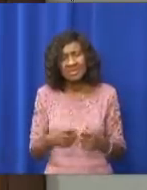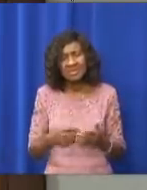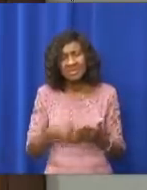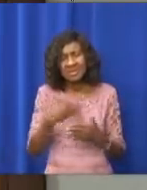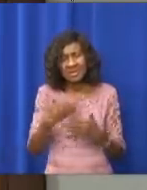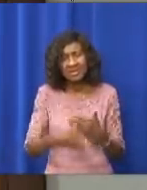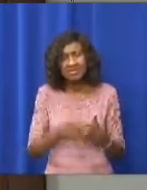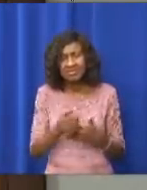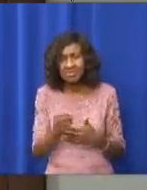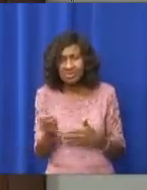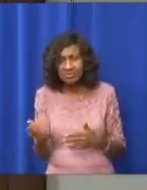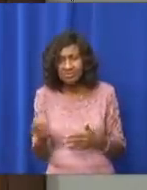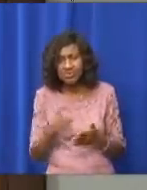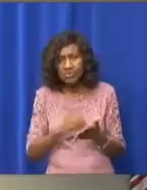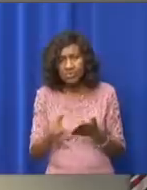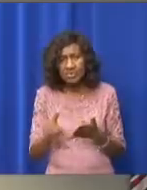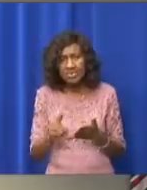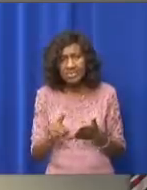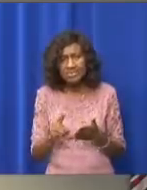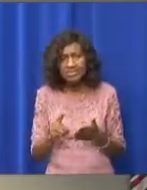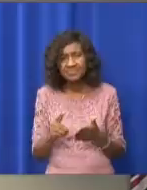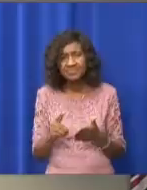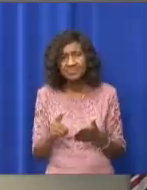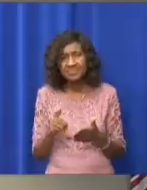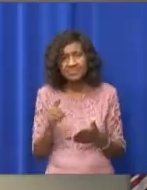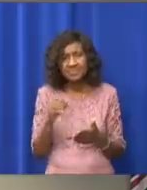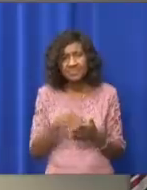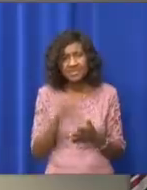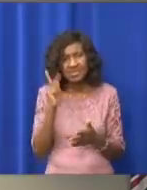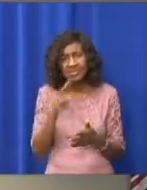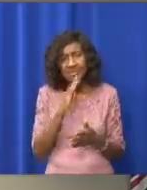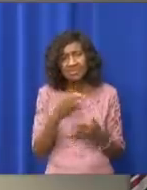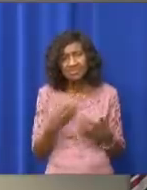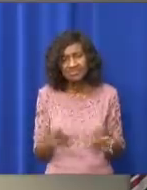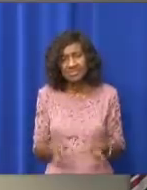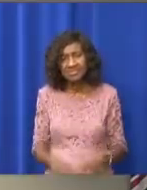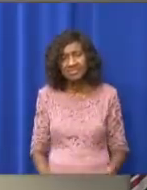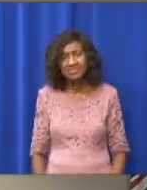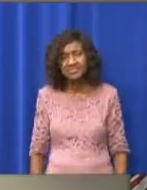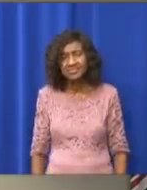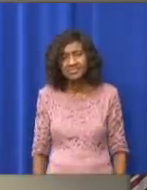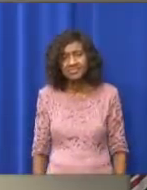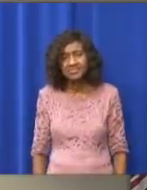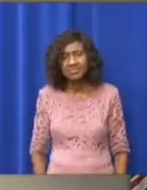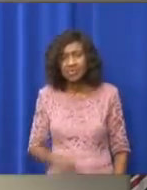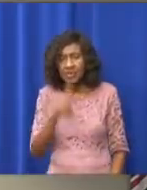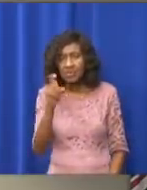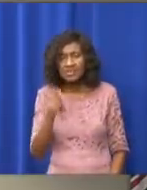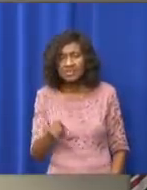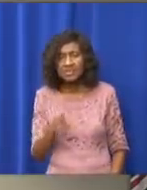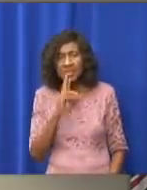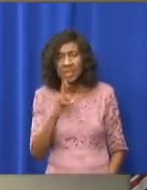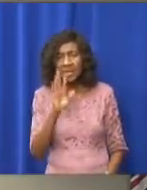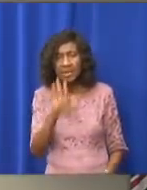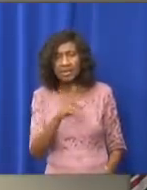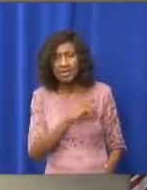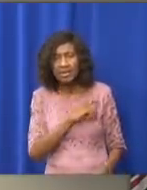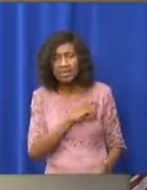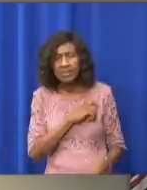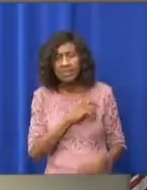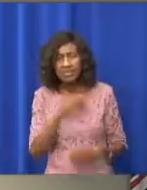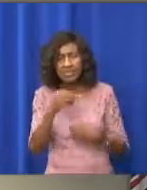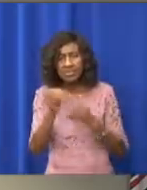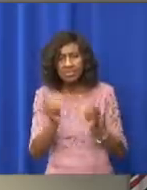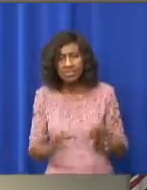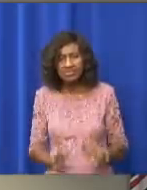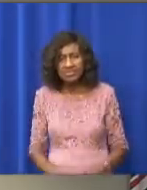I think. Okay. I do have another question for you, Commissioner Byrne. Are your officers and security officers at the banks allowed